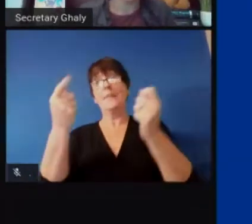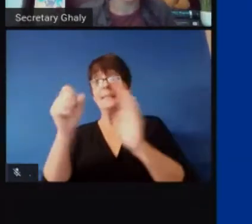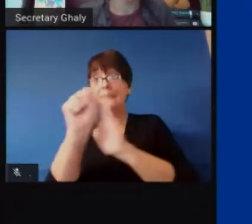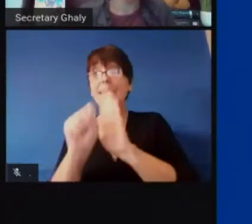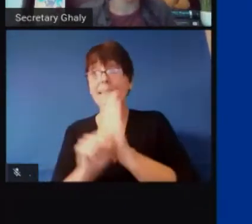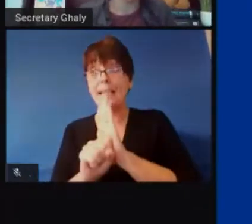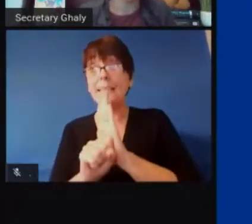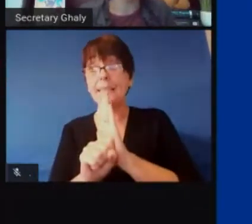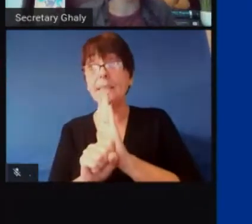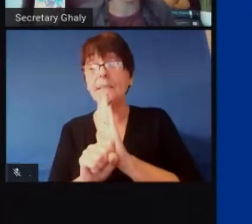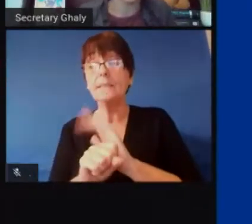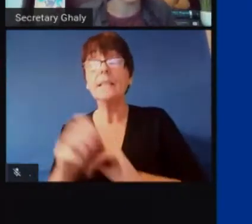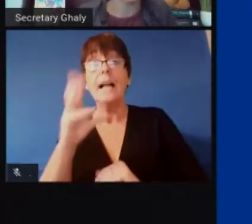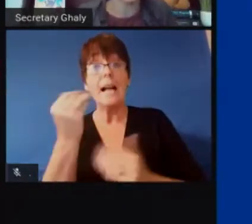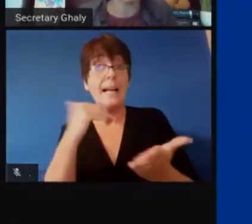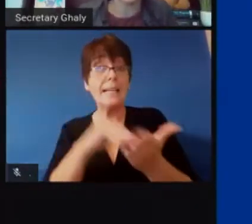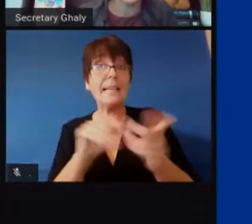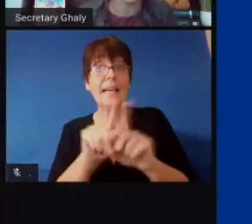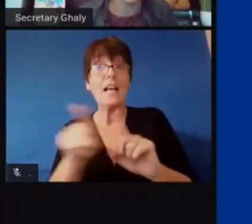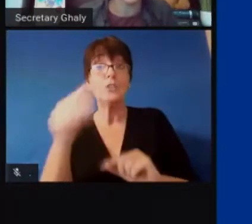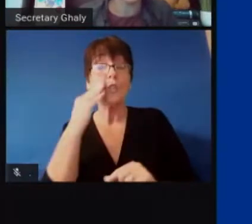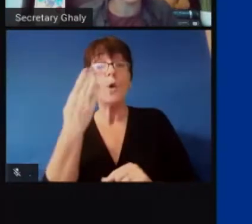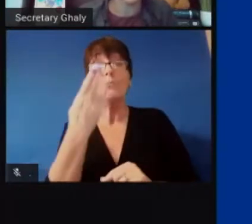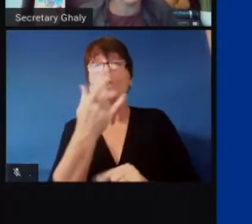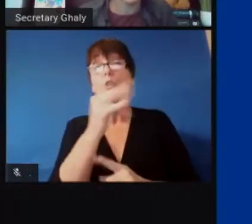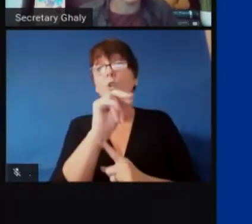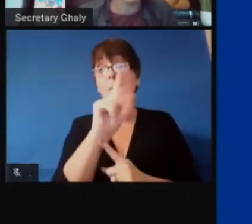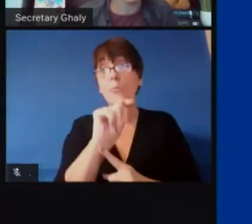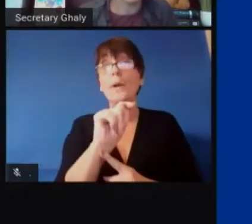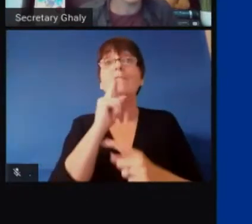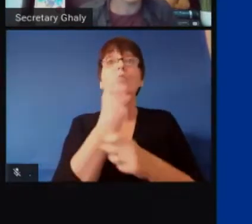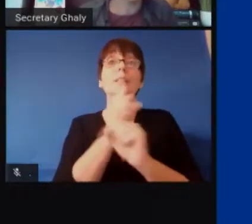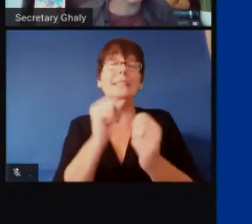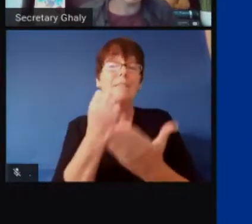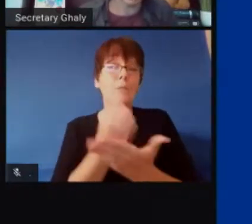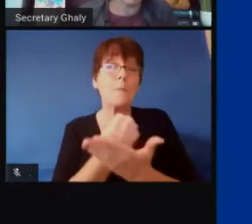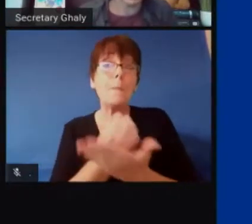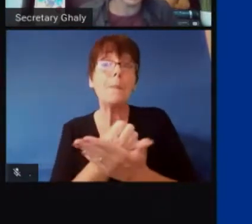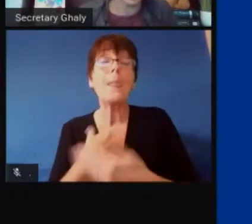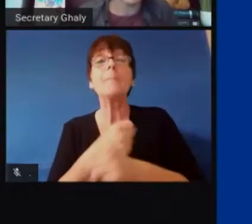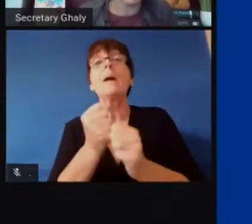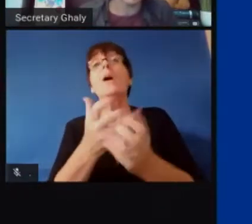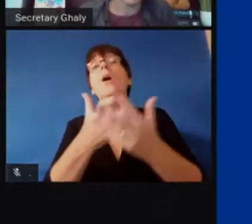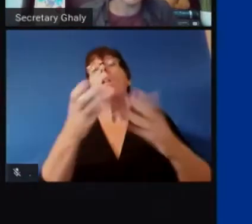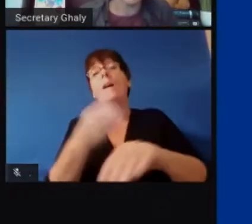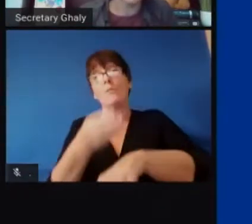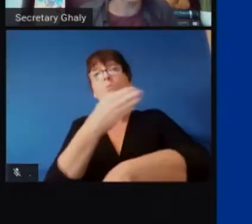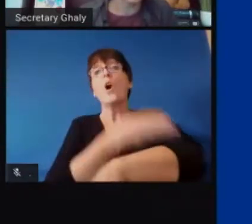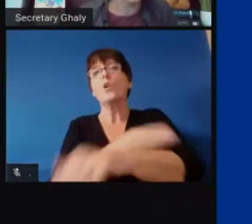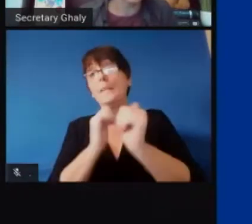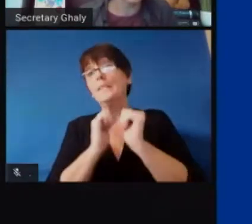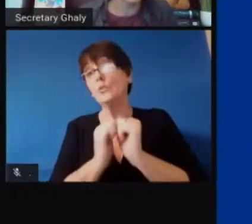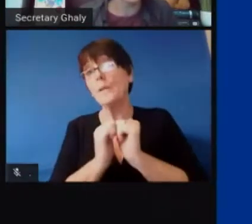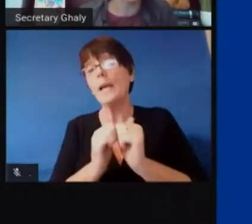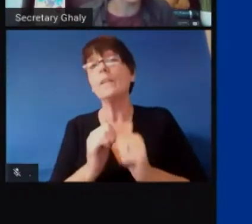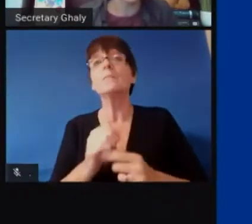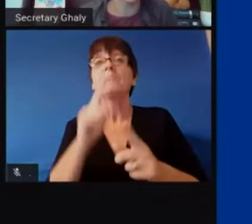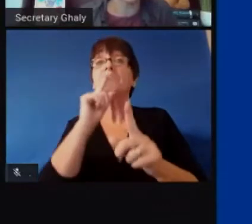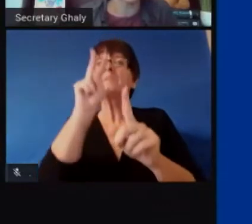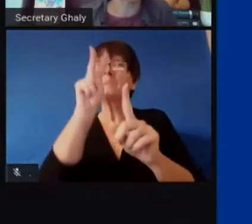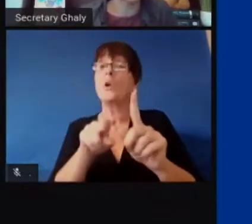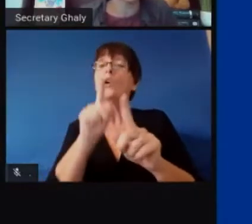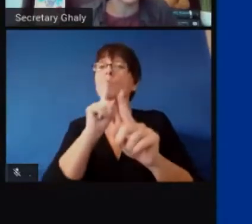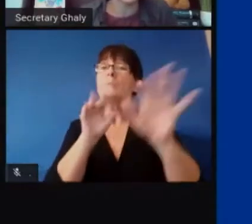and as you know, about our blueprint for a safer economy. We've been making a lot of progress together, and our blueprint really